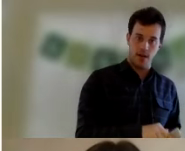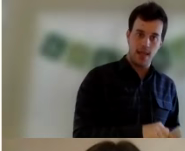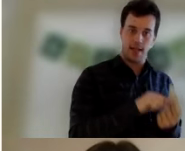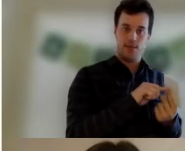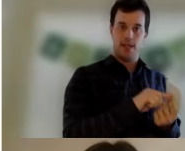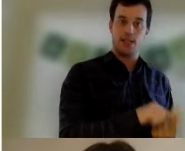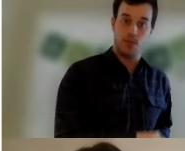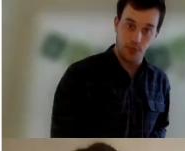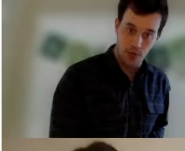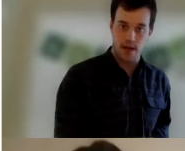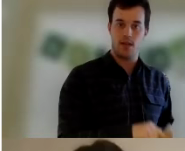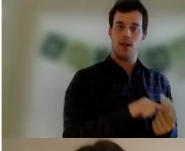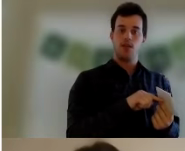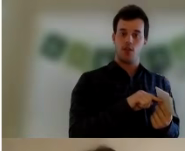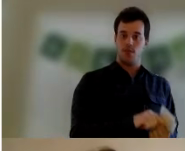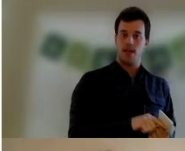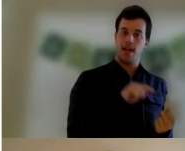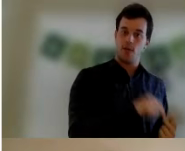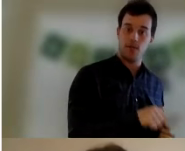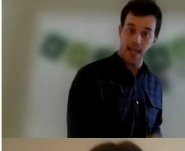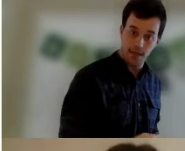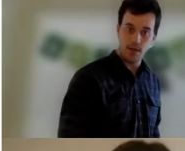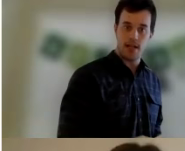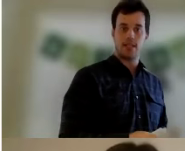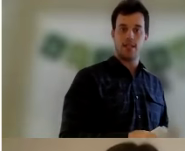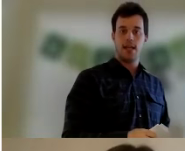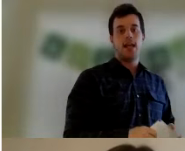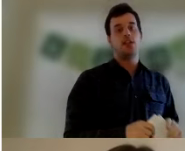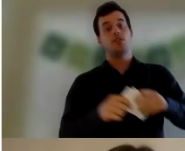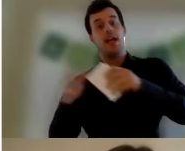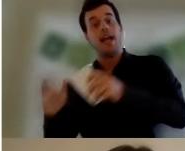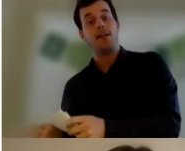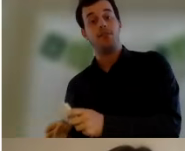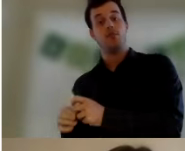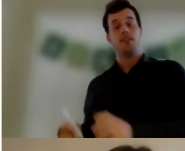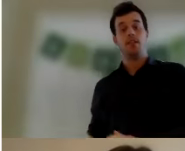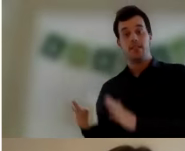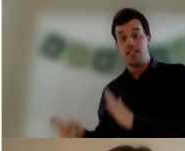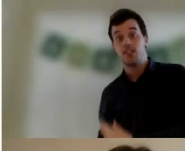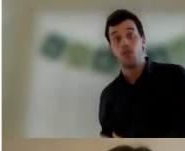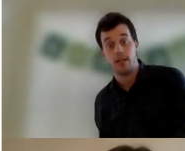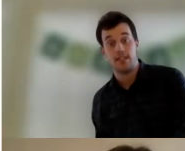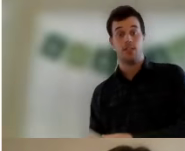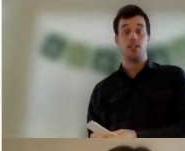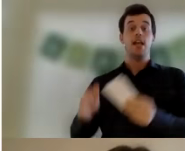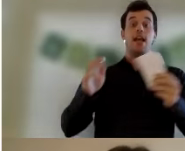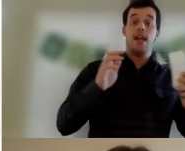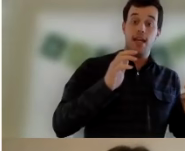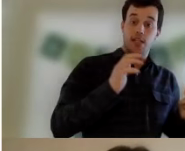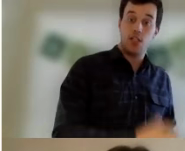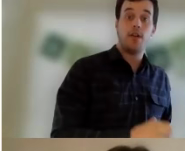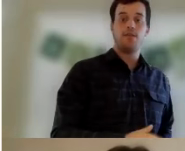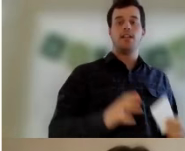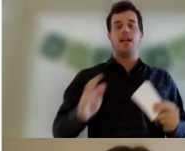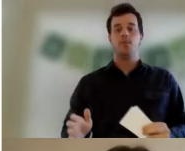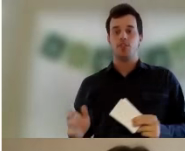your community that relate to improving your community and help you obtain the funds. And you can also have your representative assist organizations